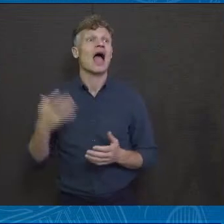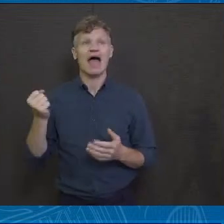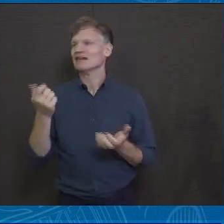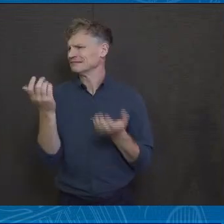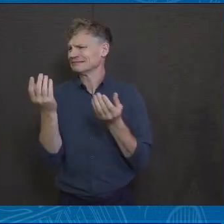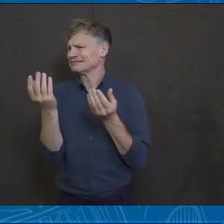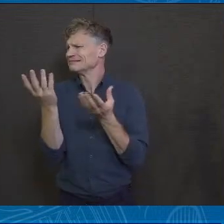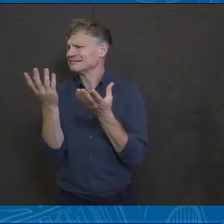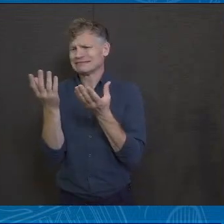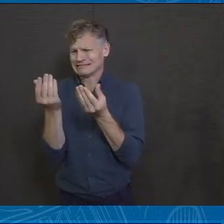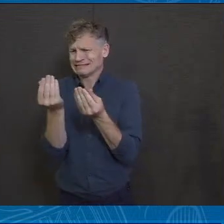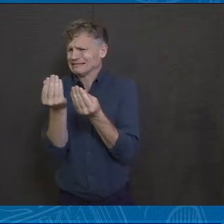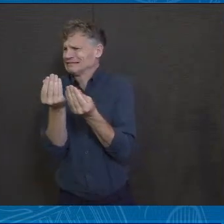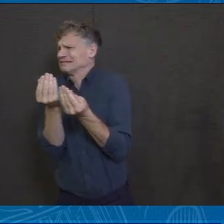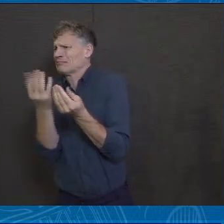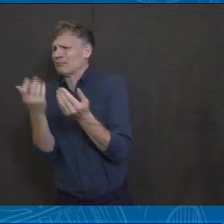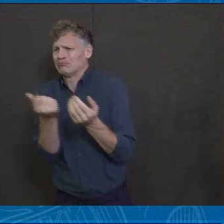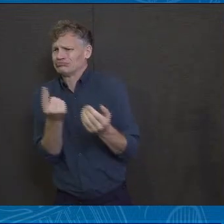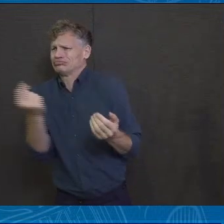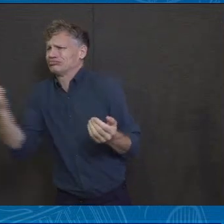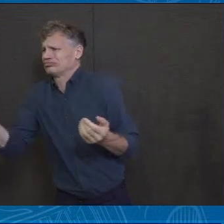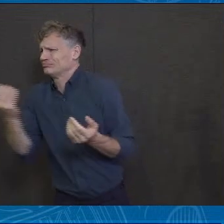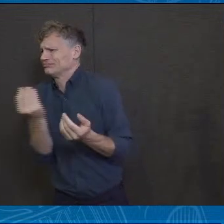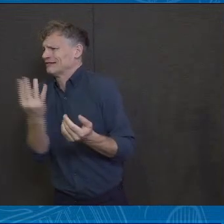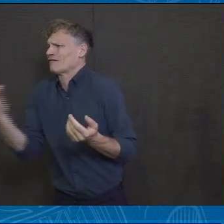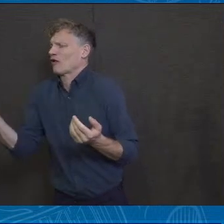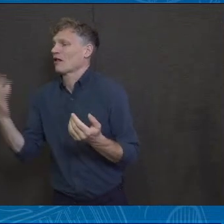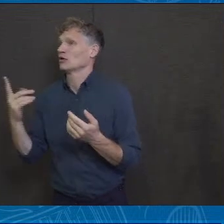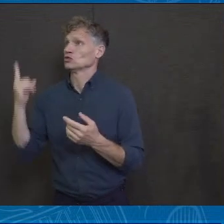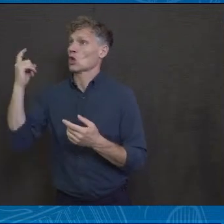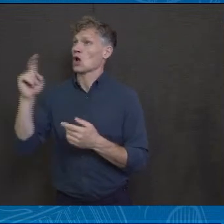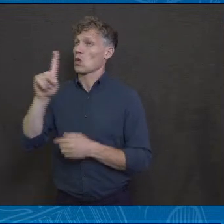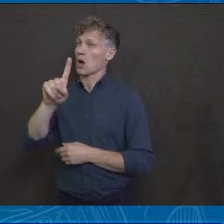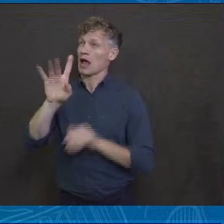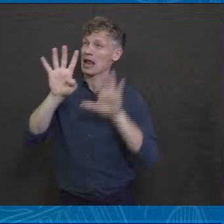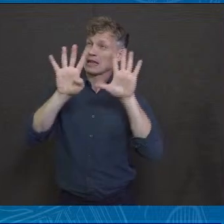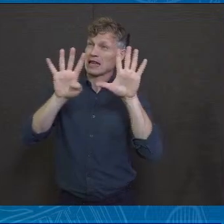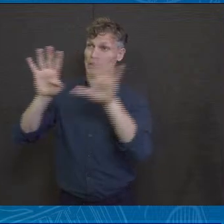that lead to landslide from 1993,